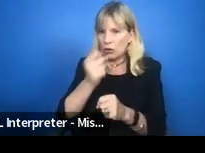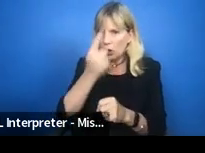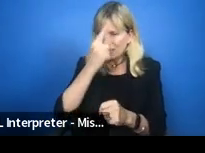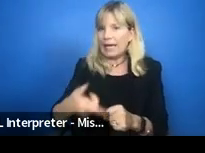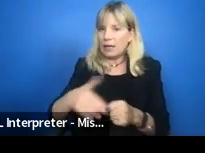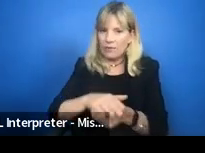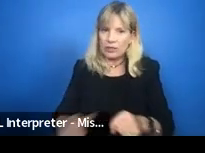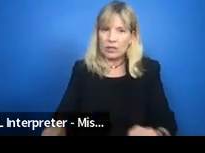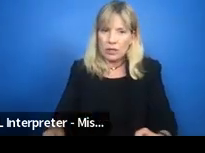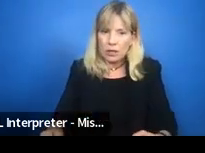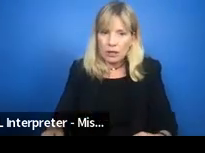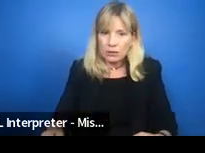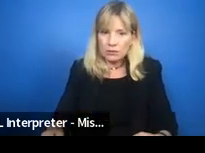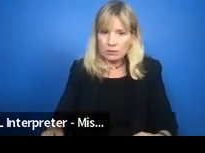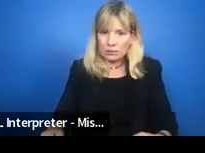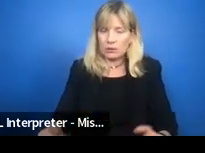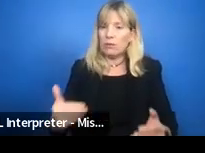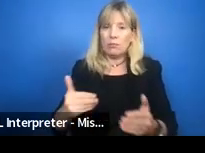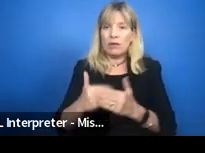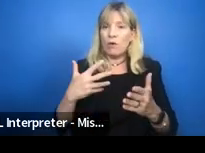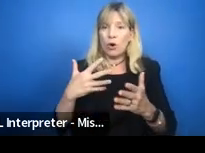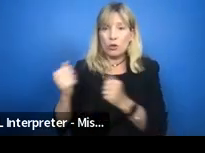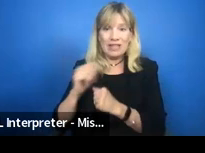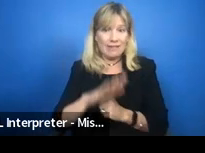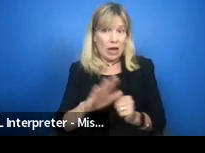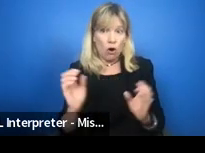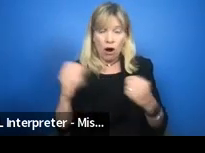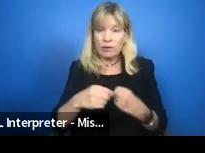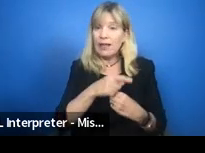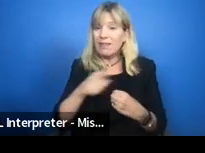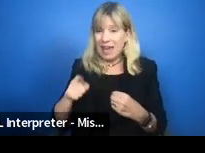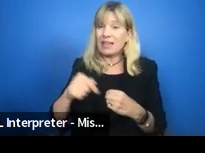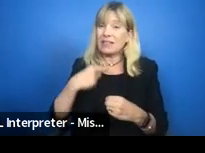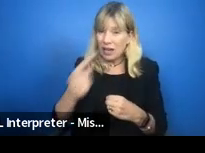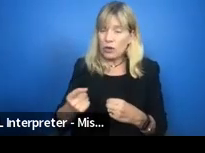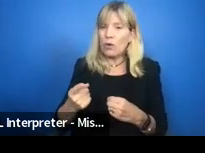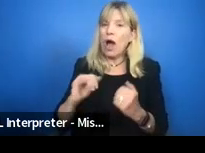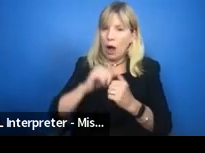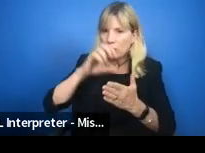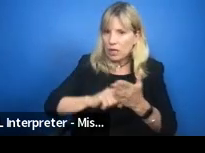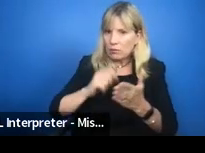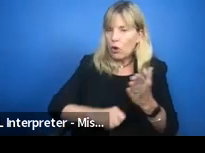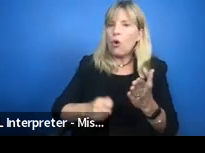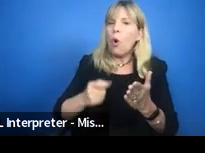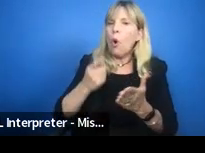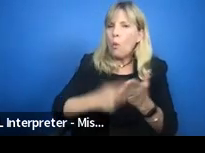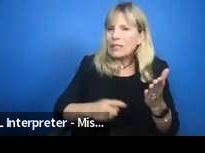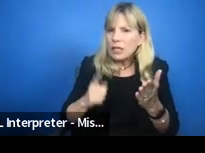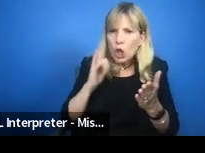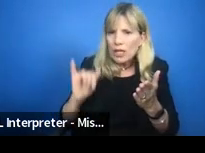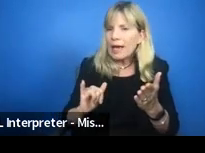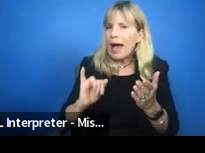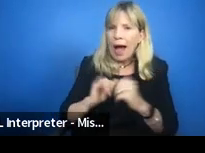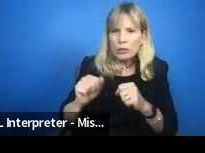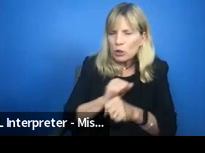coverage. Before you leave their office, they can tell you how a deductible works. They can tell you which providers are in